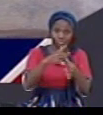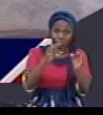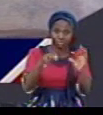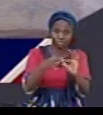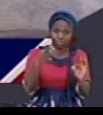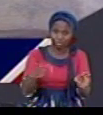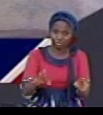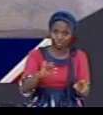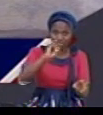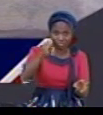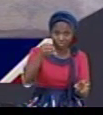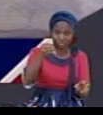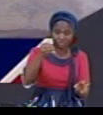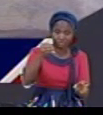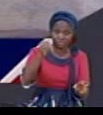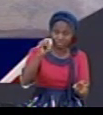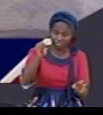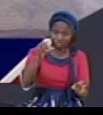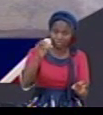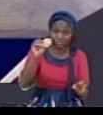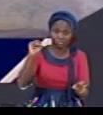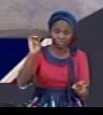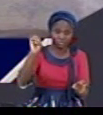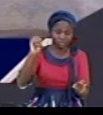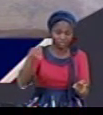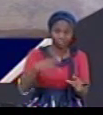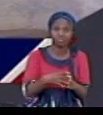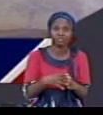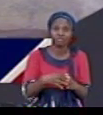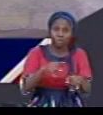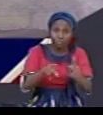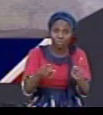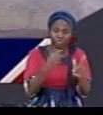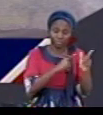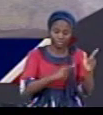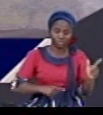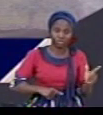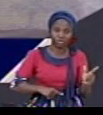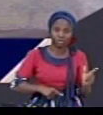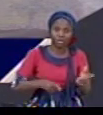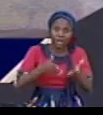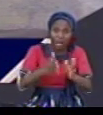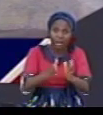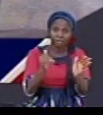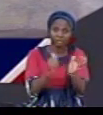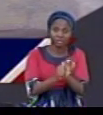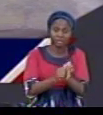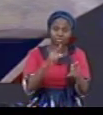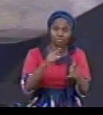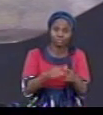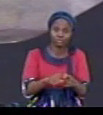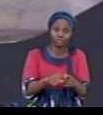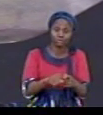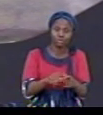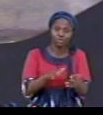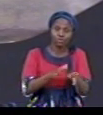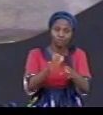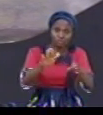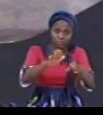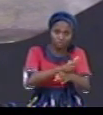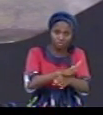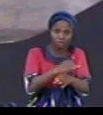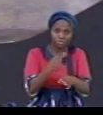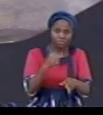Joseph, but the Lord allowed that to fulfill the